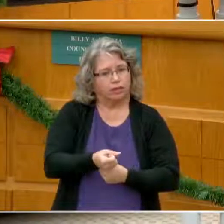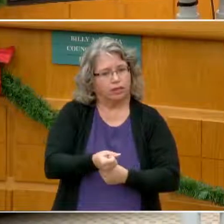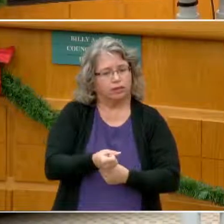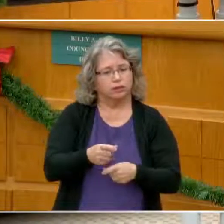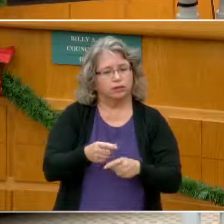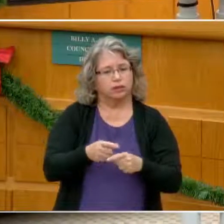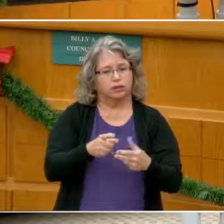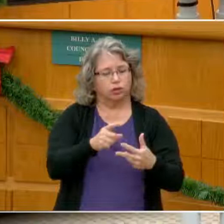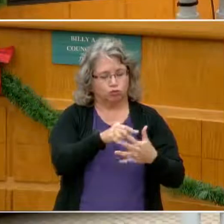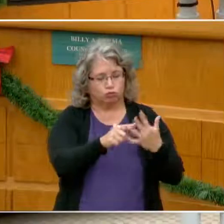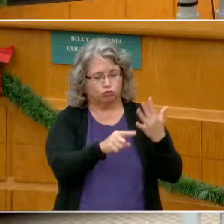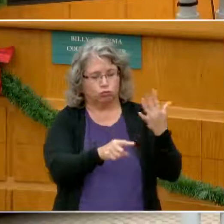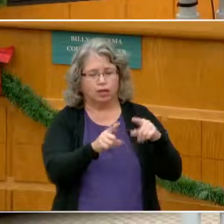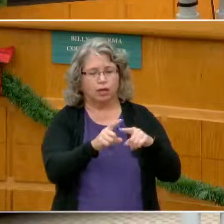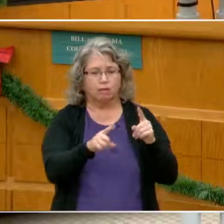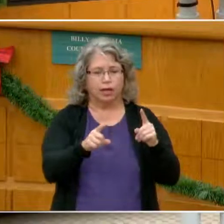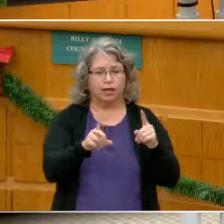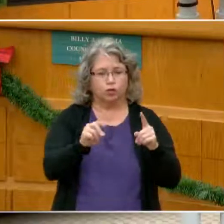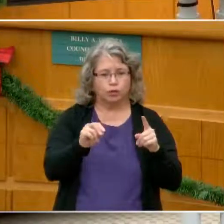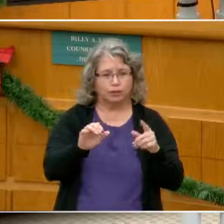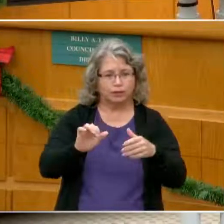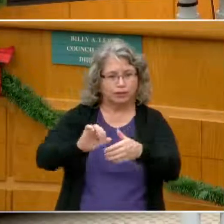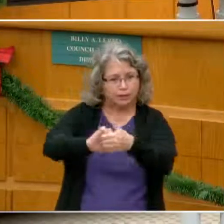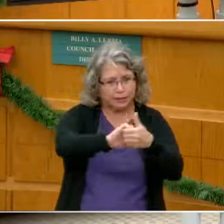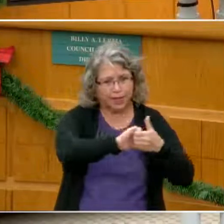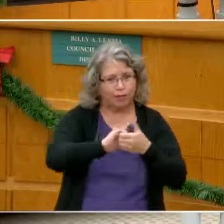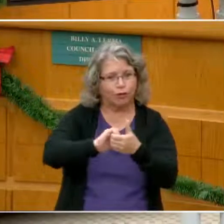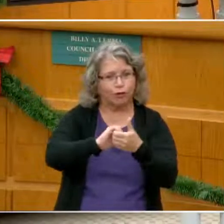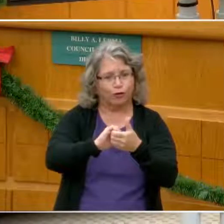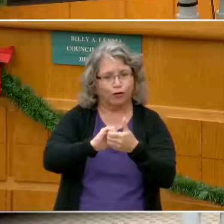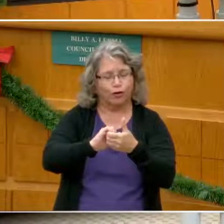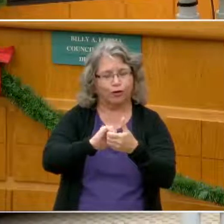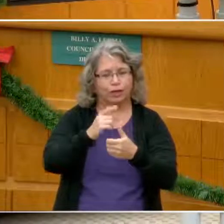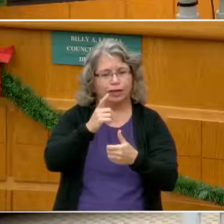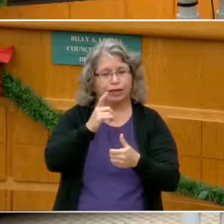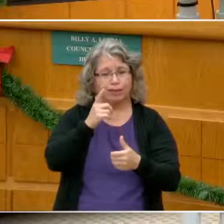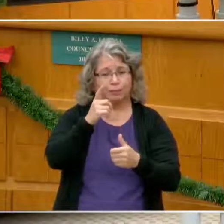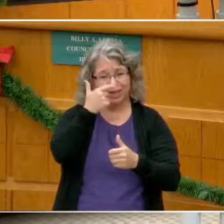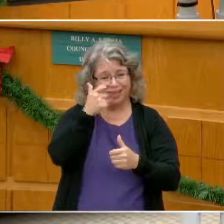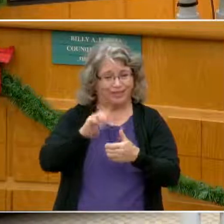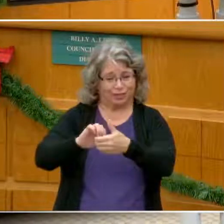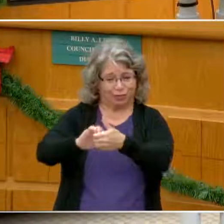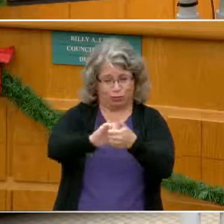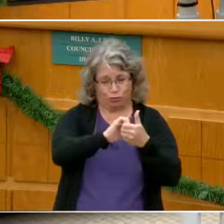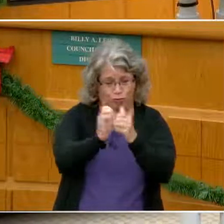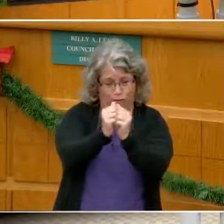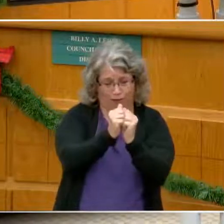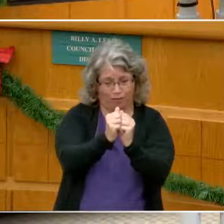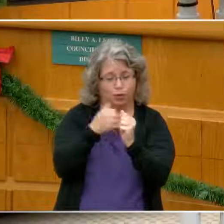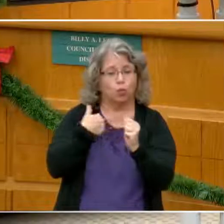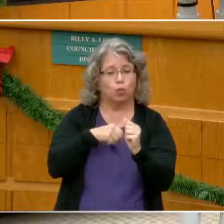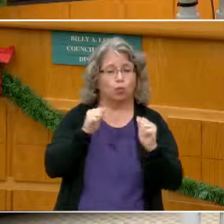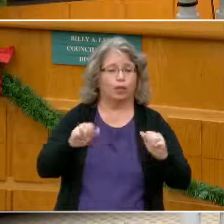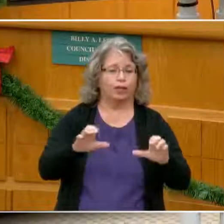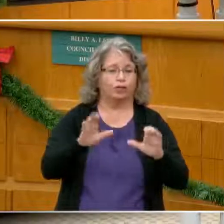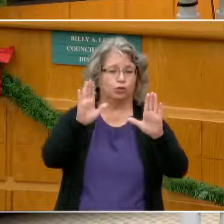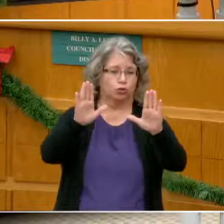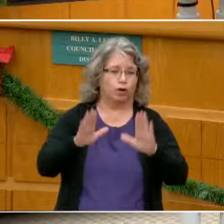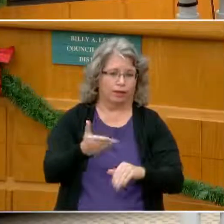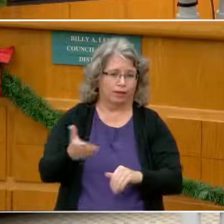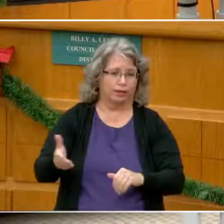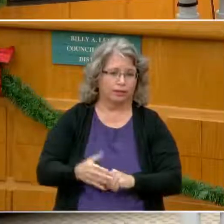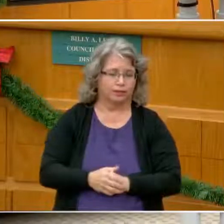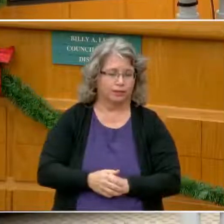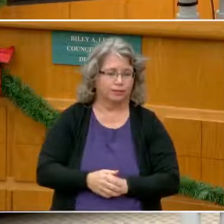traits together. Because together is when we do great things. And I remarked